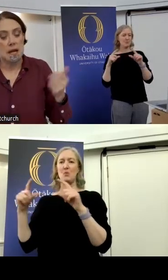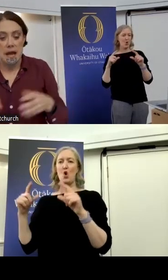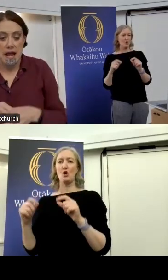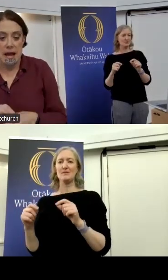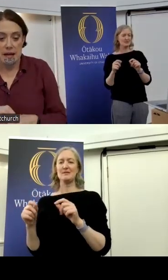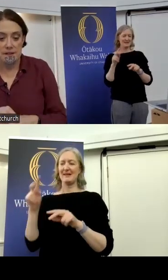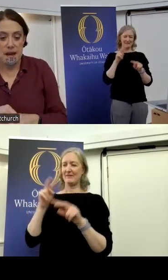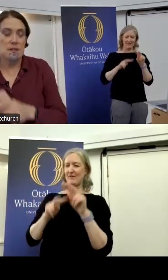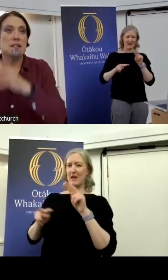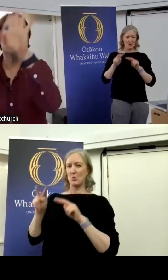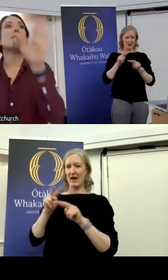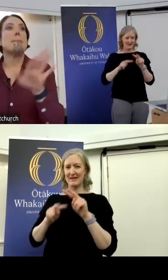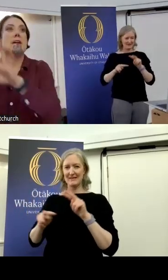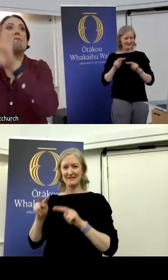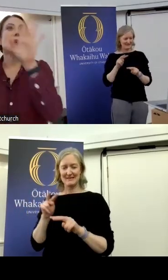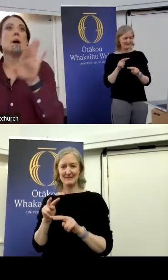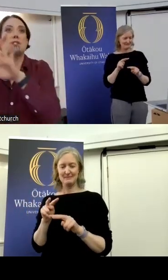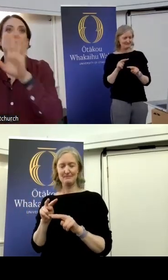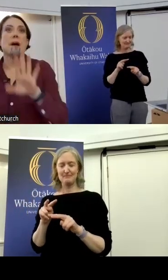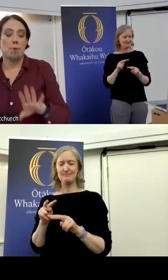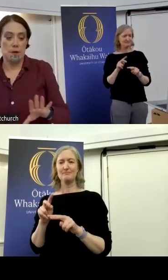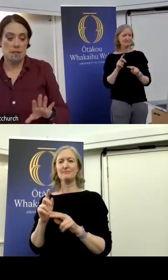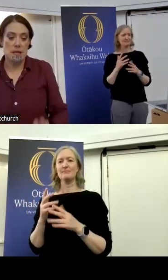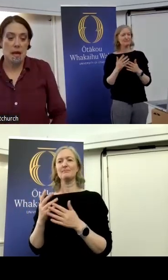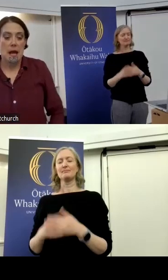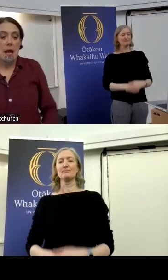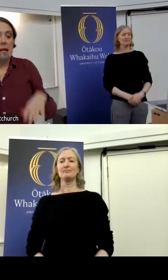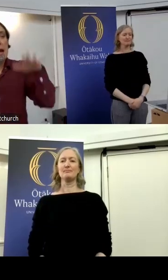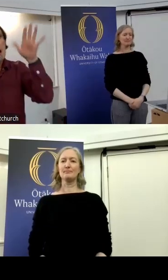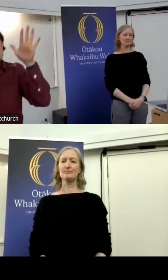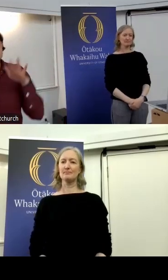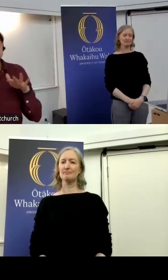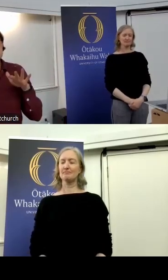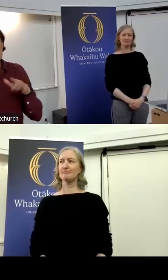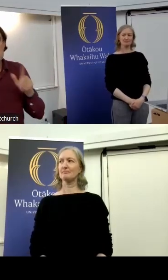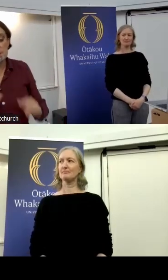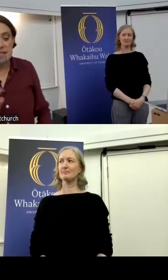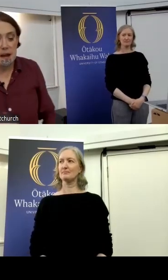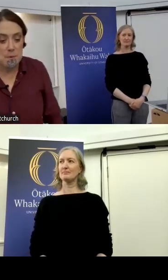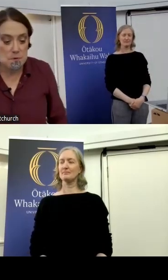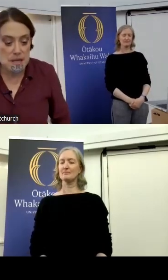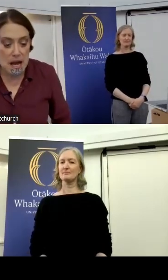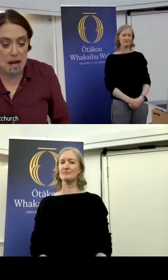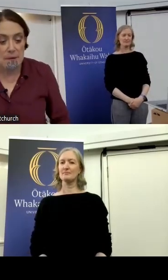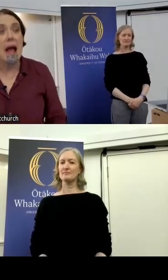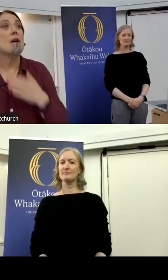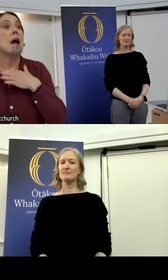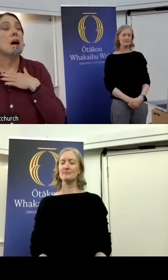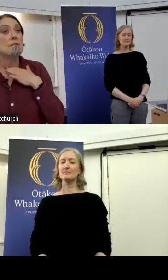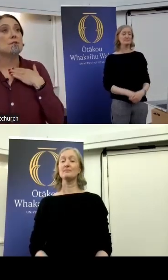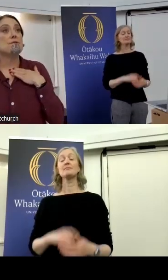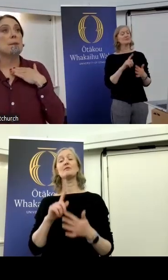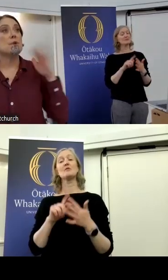evaluation, and that is about evaluation frameworks. So some examples are